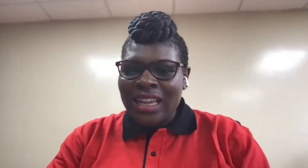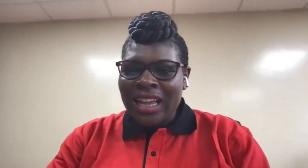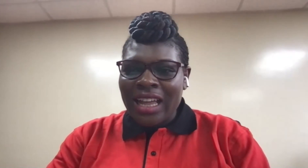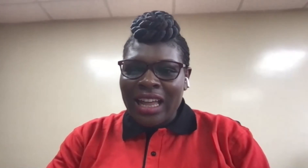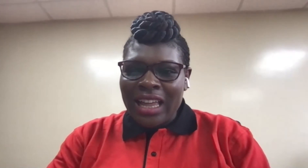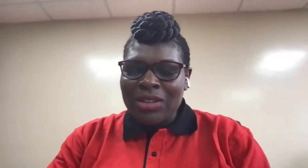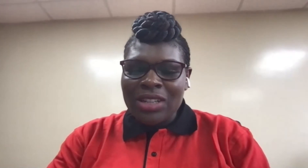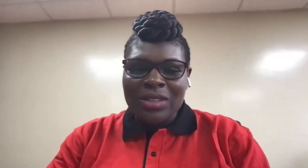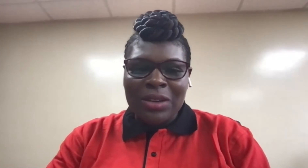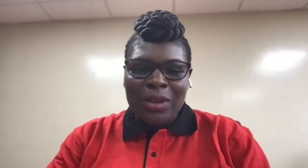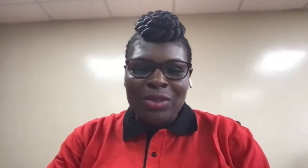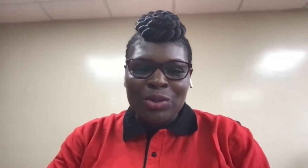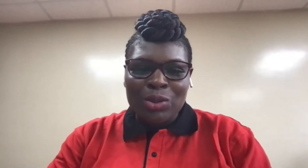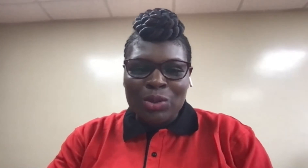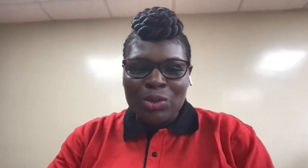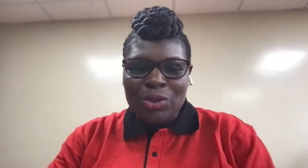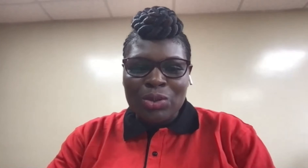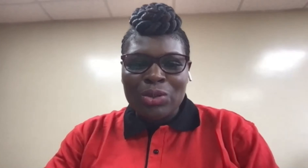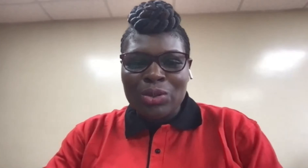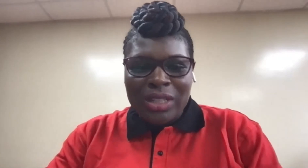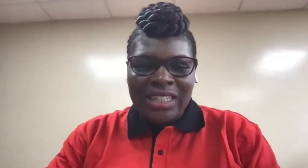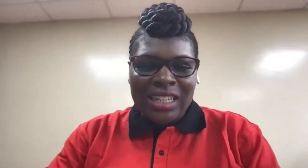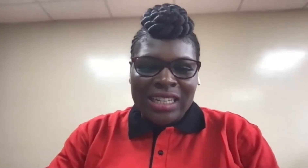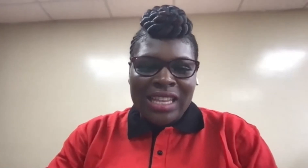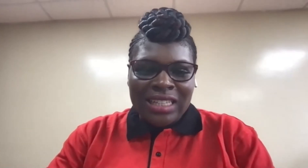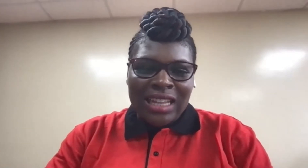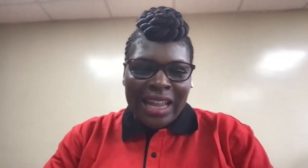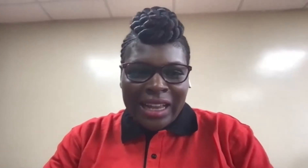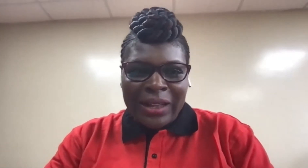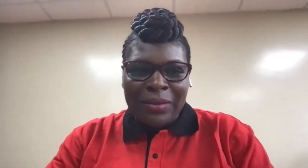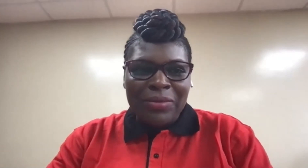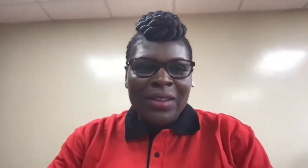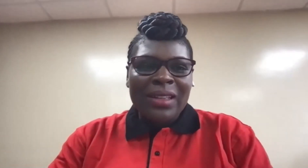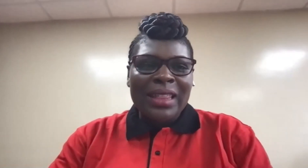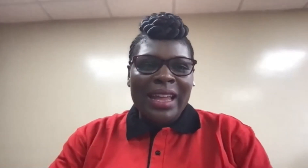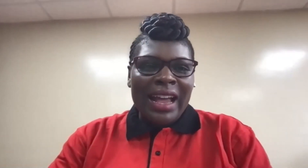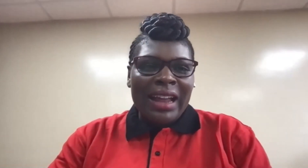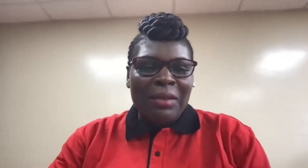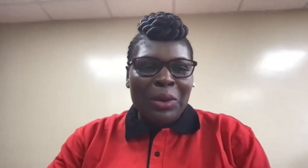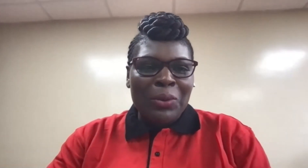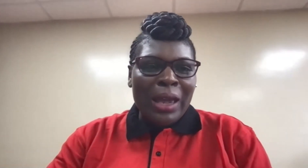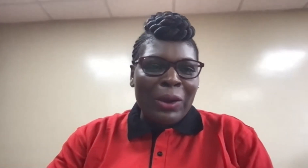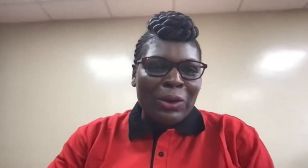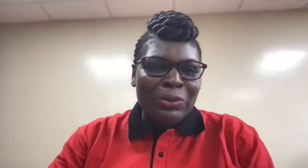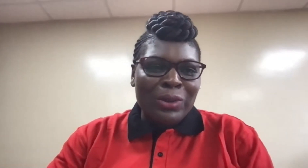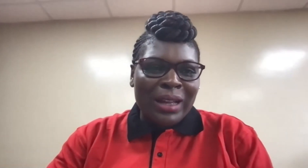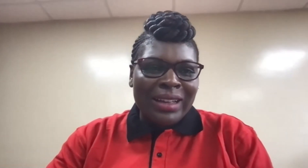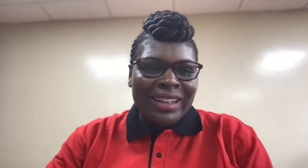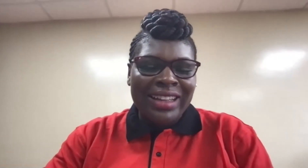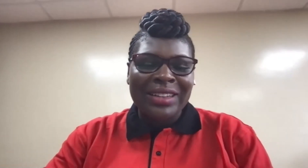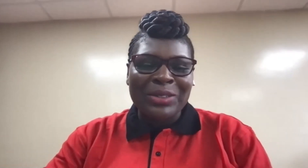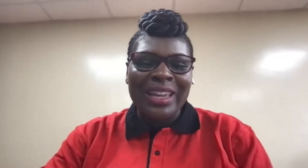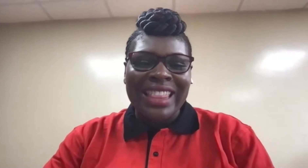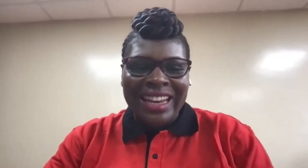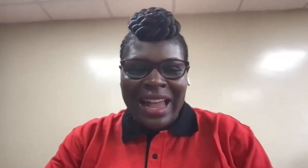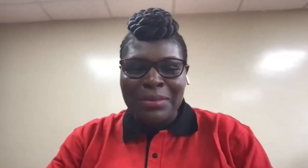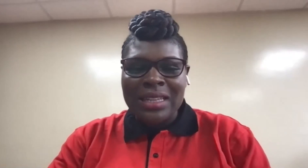you. Asante sana, Daktari. Now, I want us to use our reactions on the